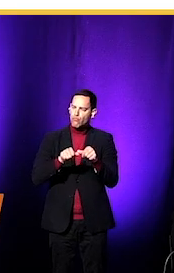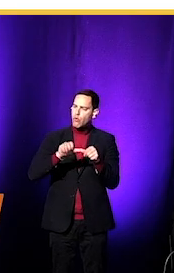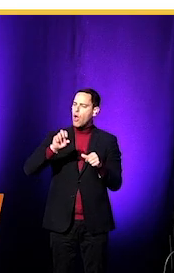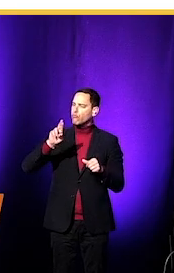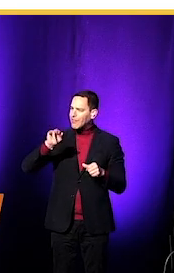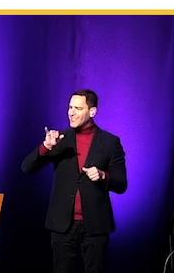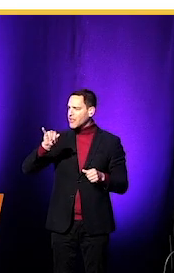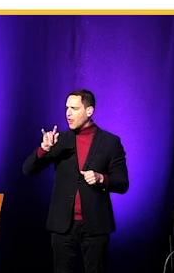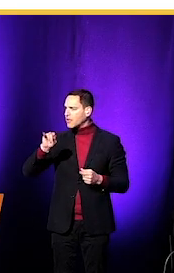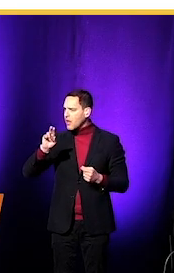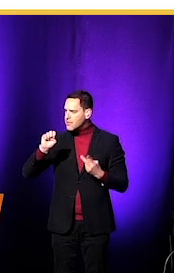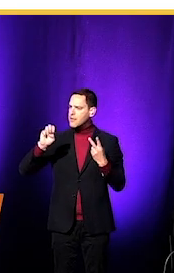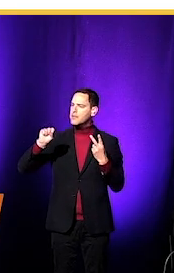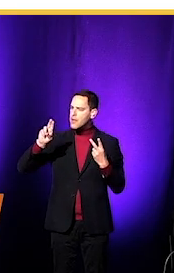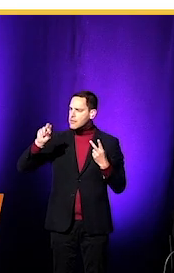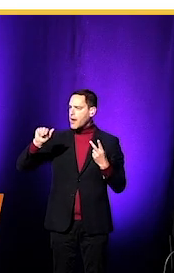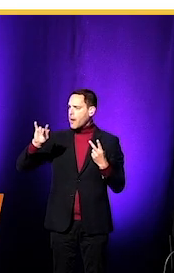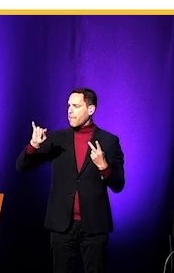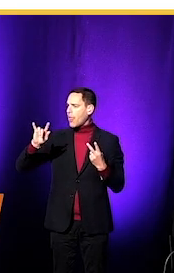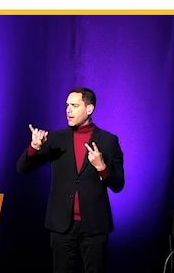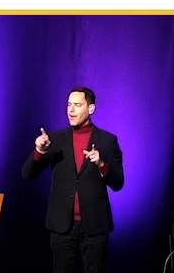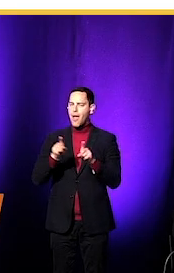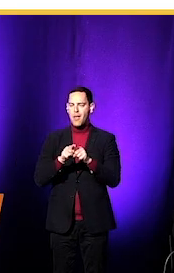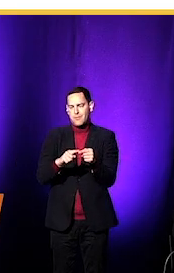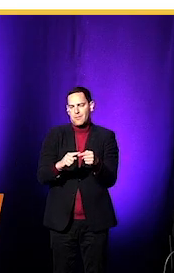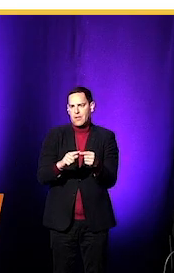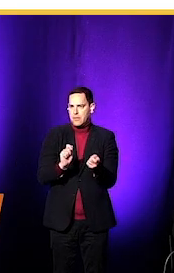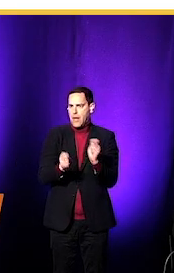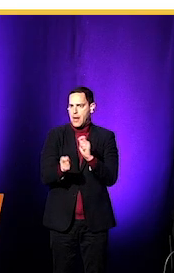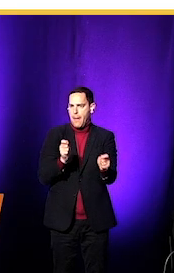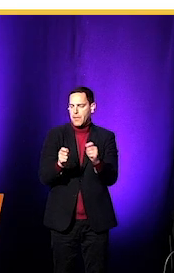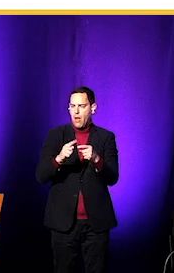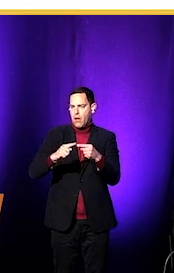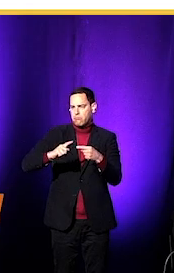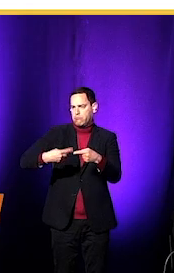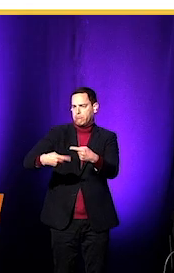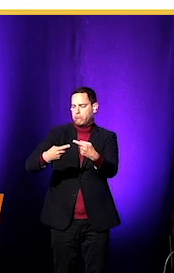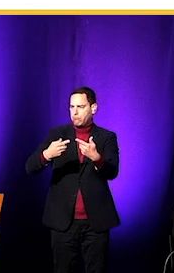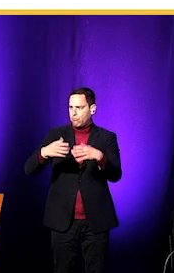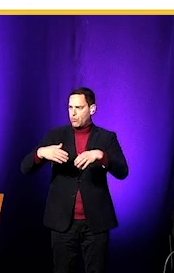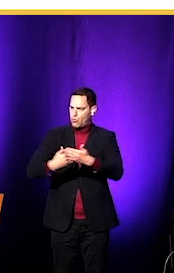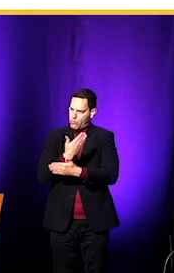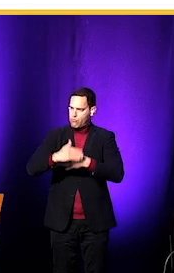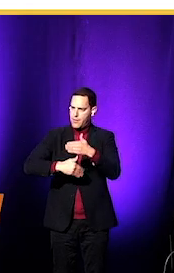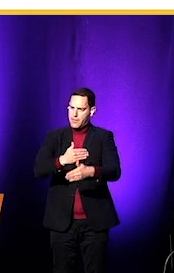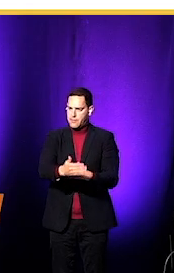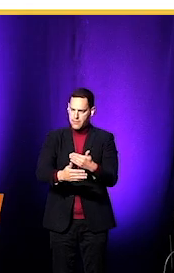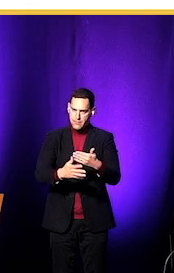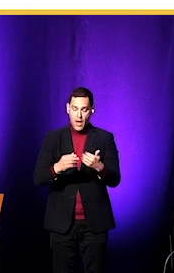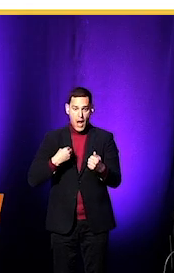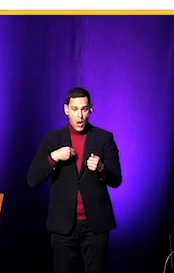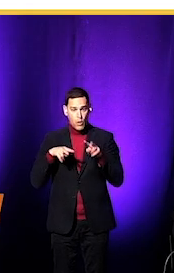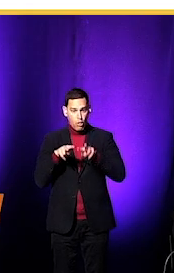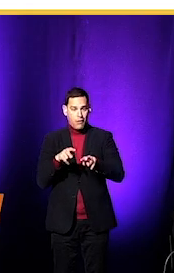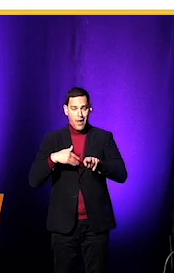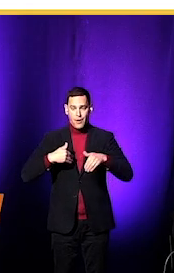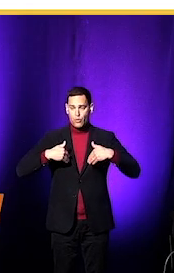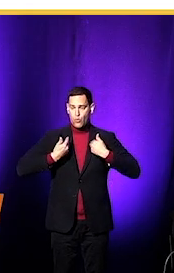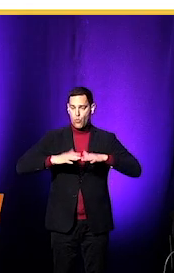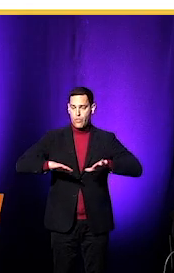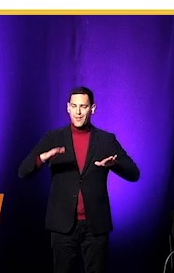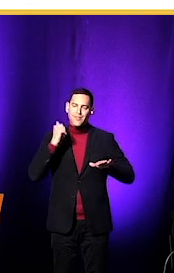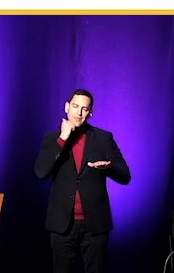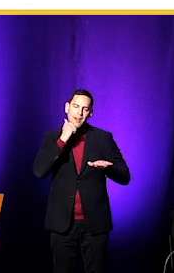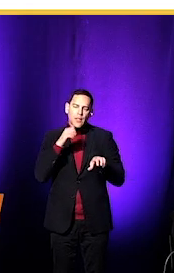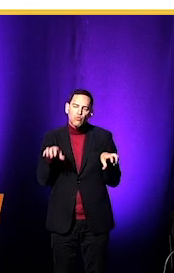iterative, and open processes. We've also focused on daily routines across our studies with youth, educators, and families,